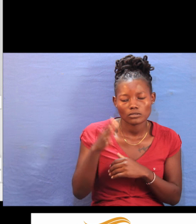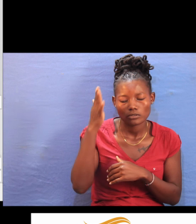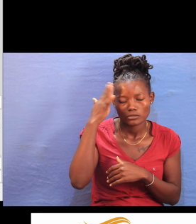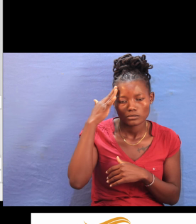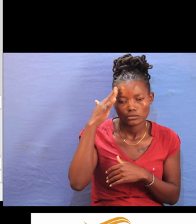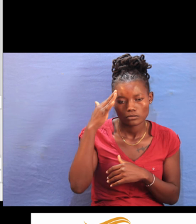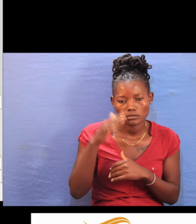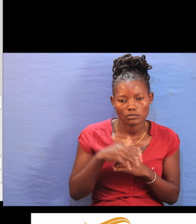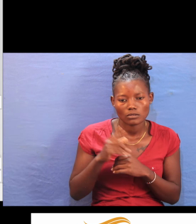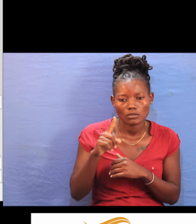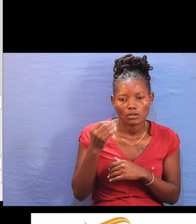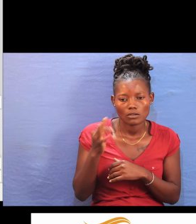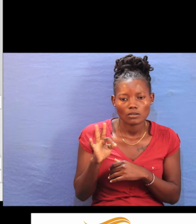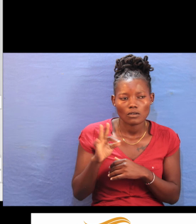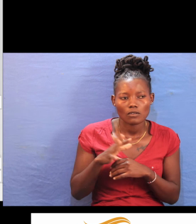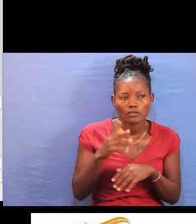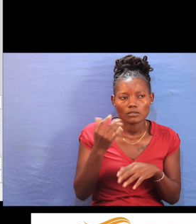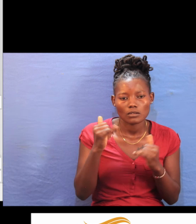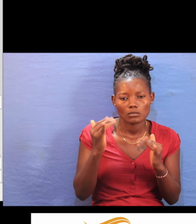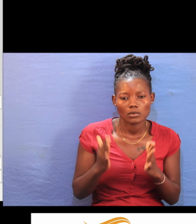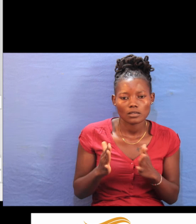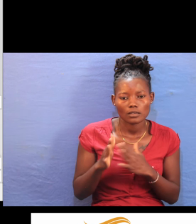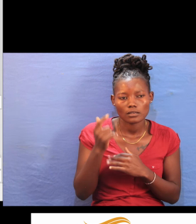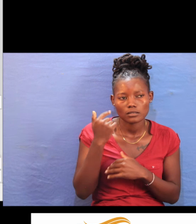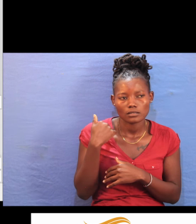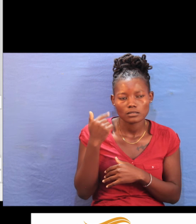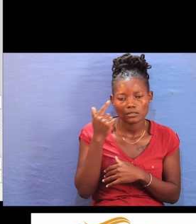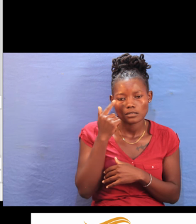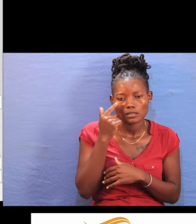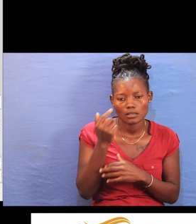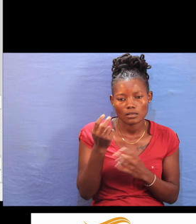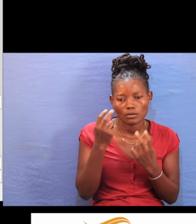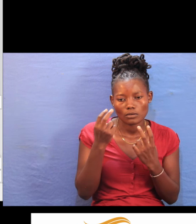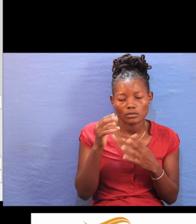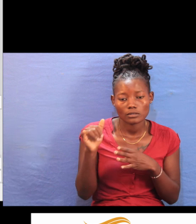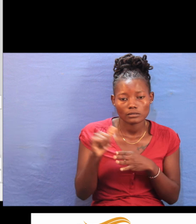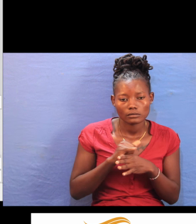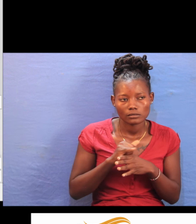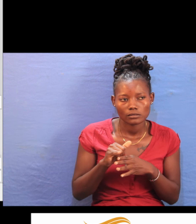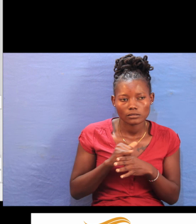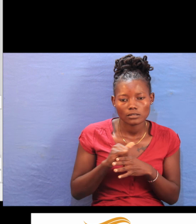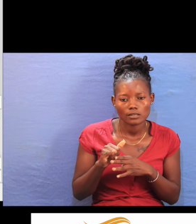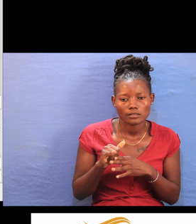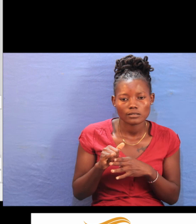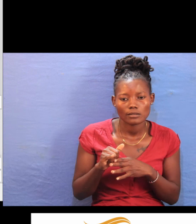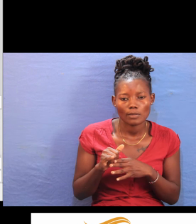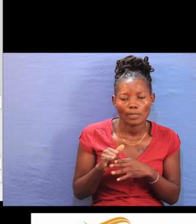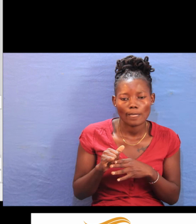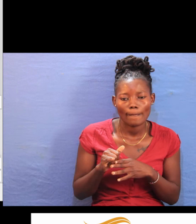talk about getting psyched up for the meet. It's like, well, did you practice that? Did you practice that in